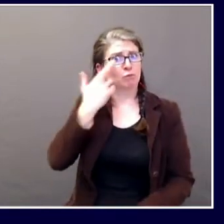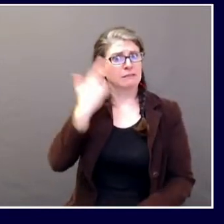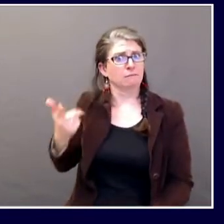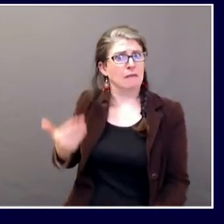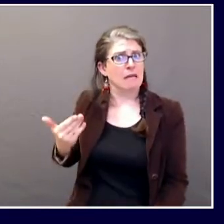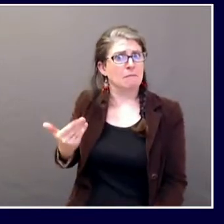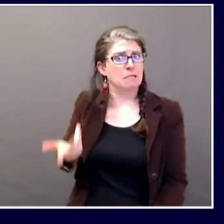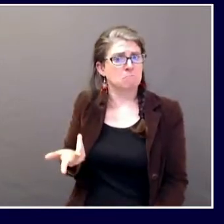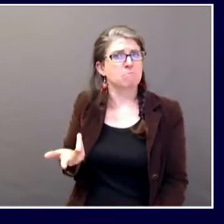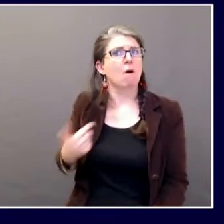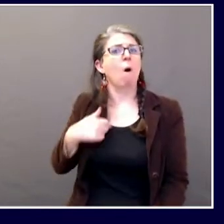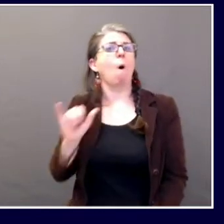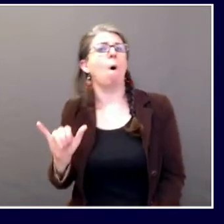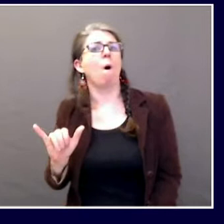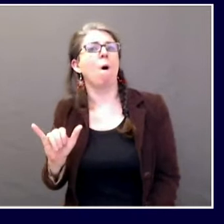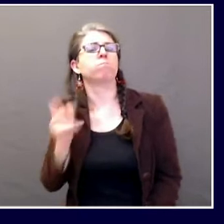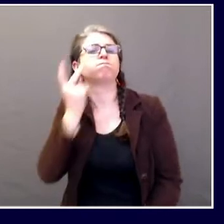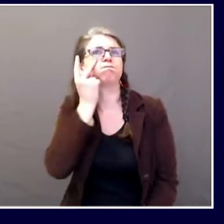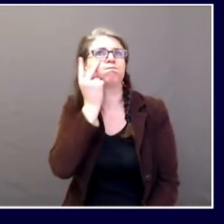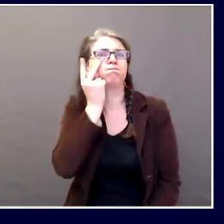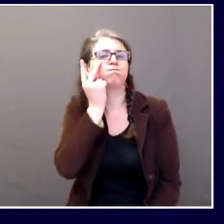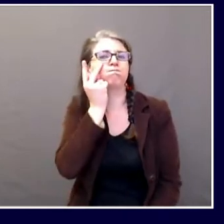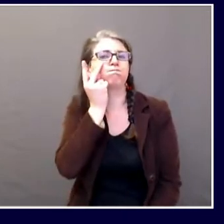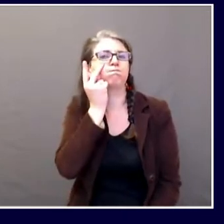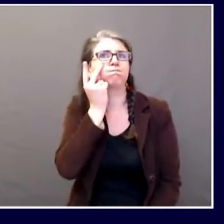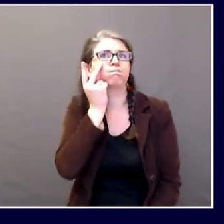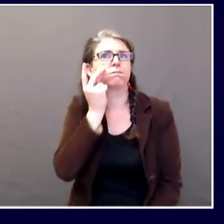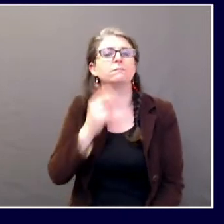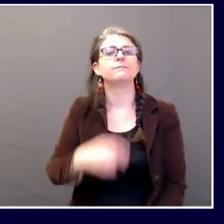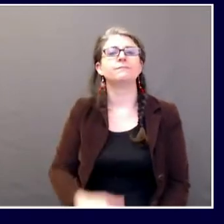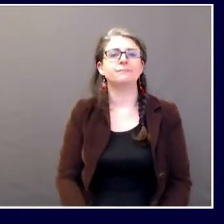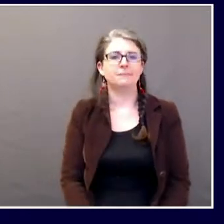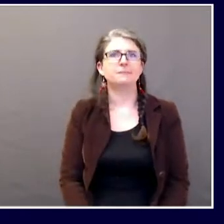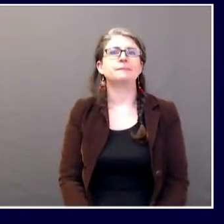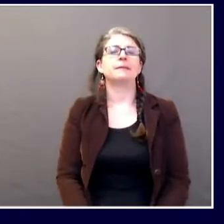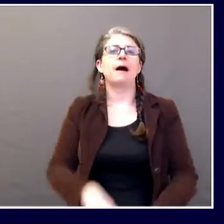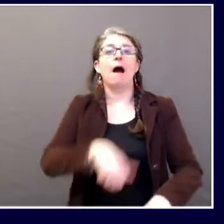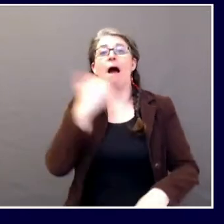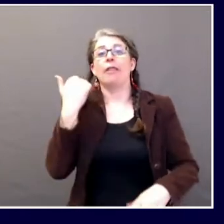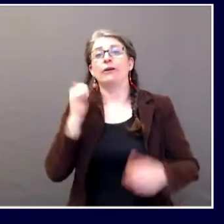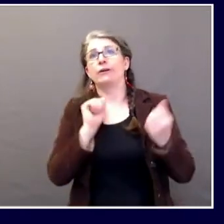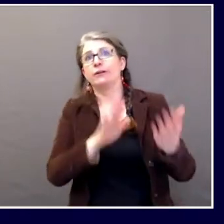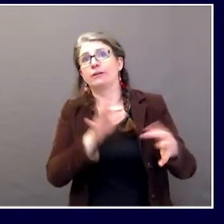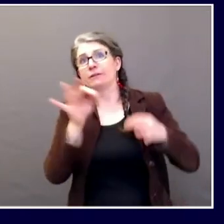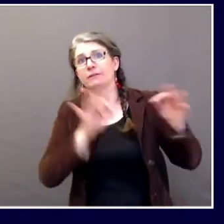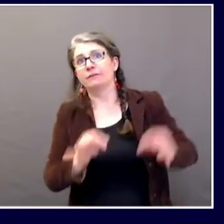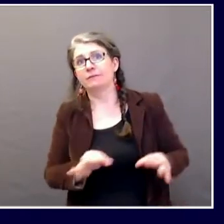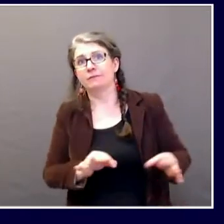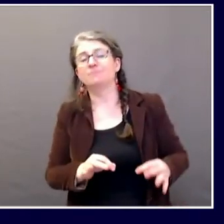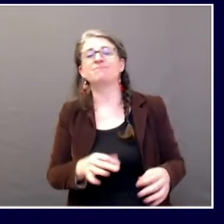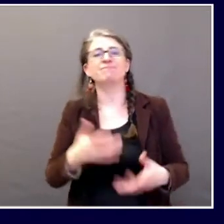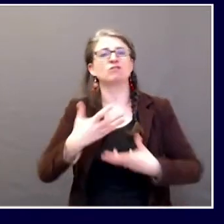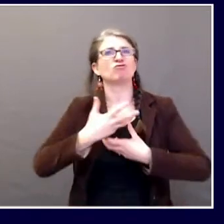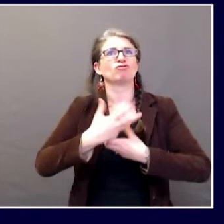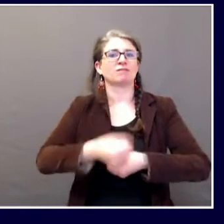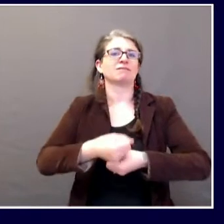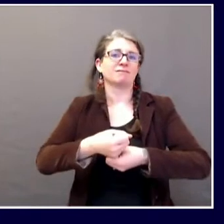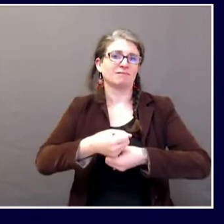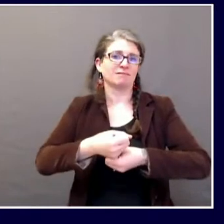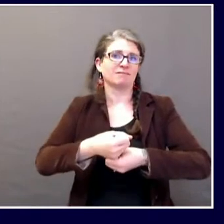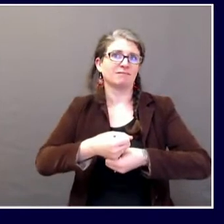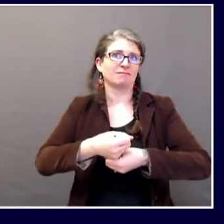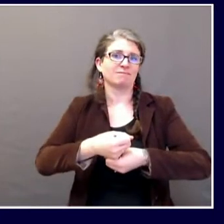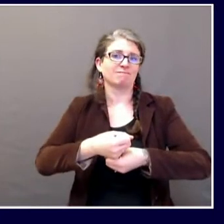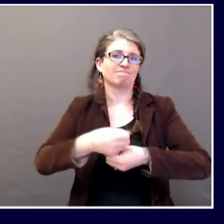vaccine, trust in the information that I'm giving everyone, but an equal piece of this is trust in the process.